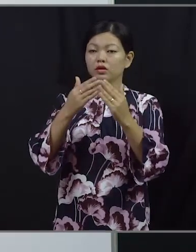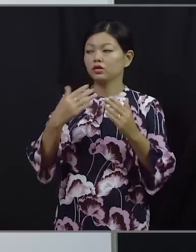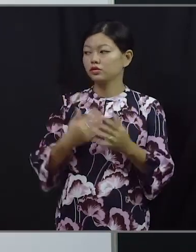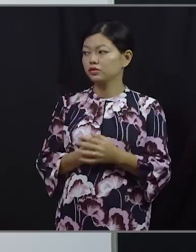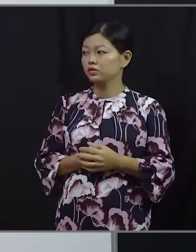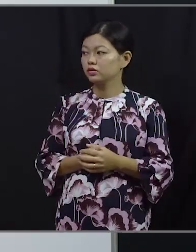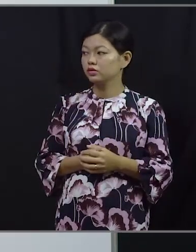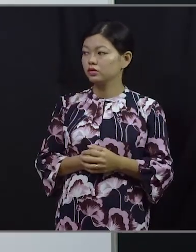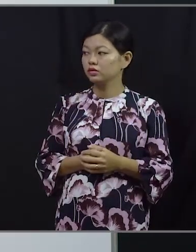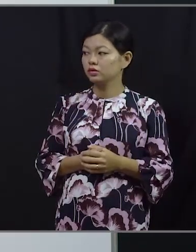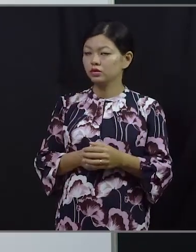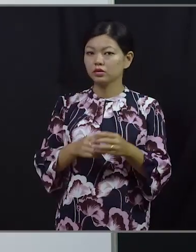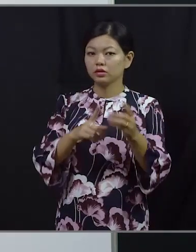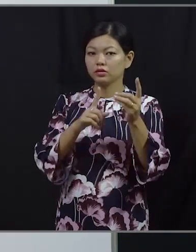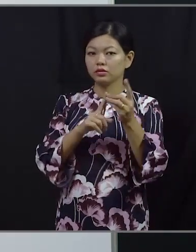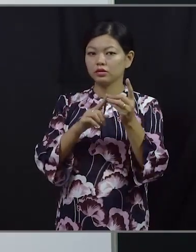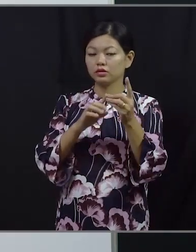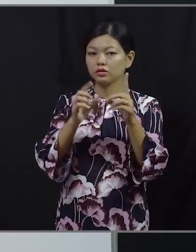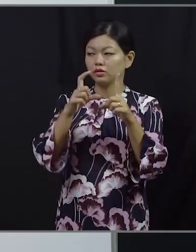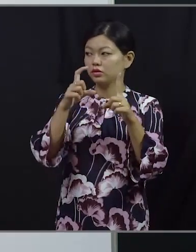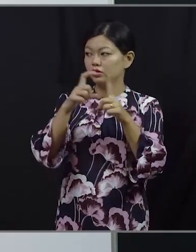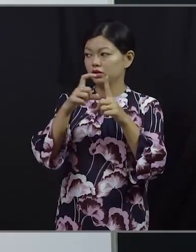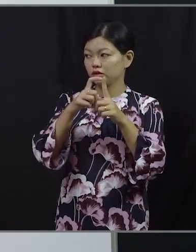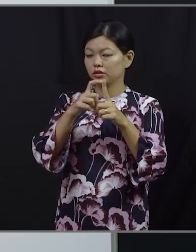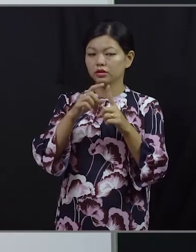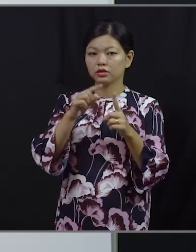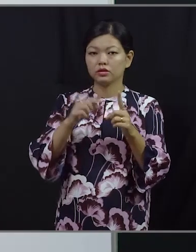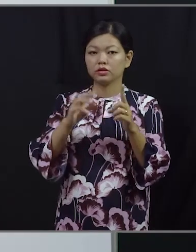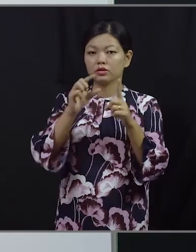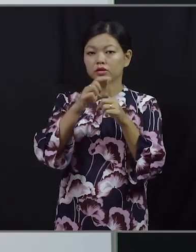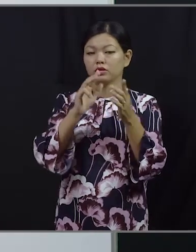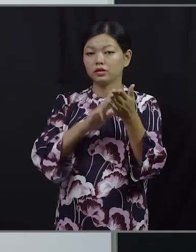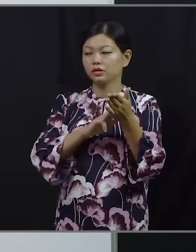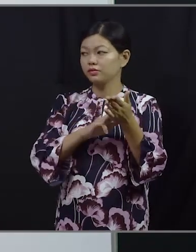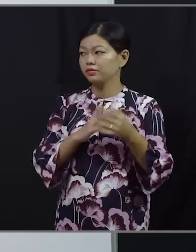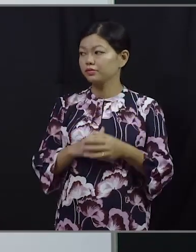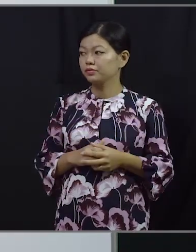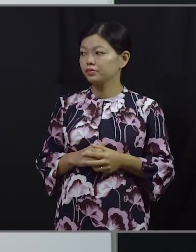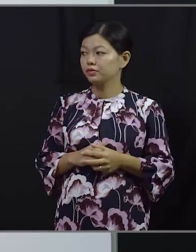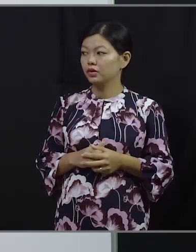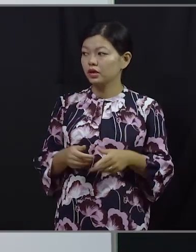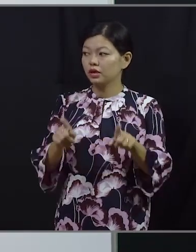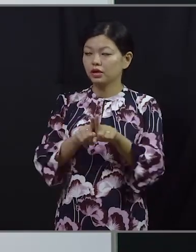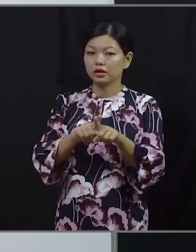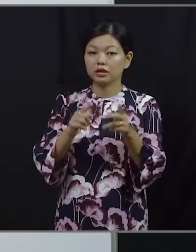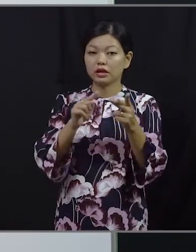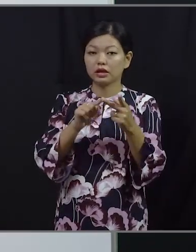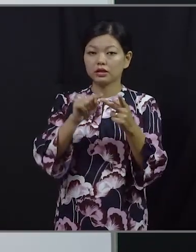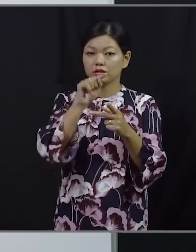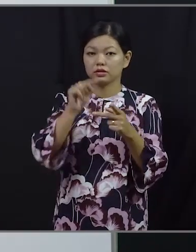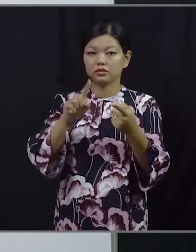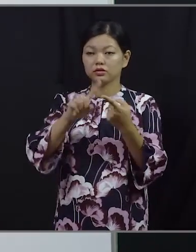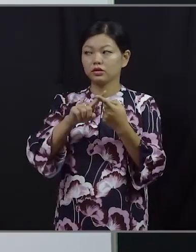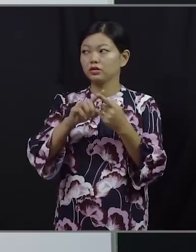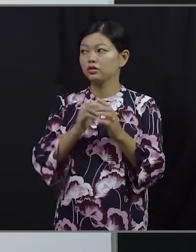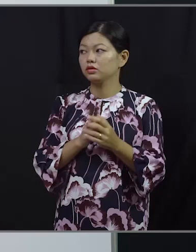That is d equal to delta equal to dm. And so in this condition, angle of incidence will